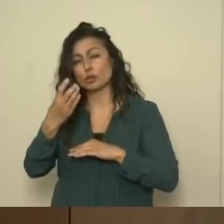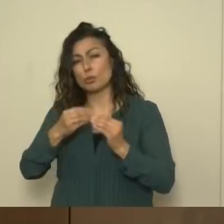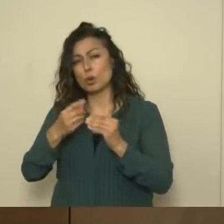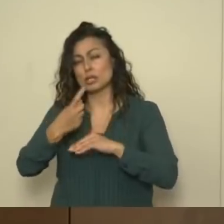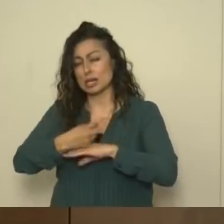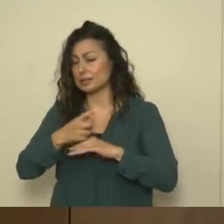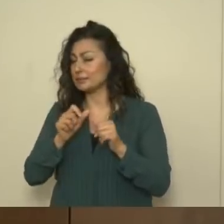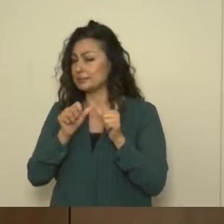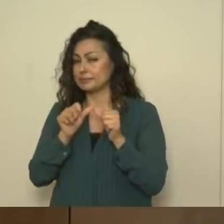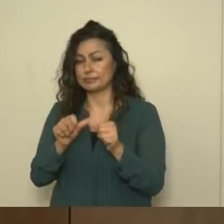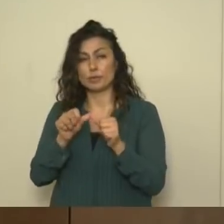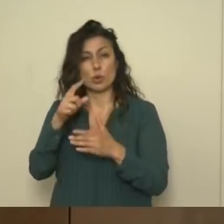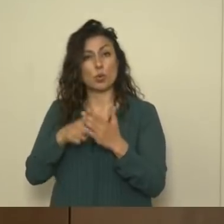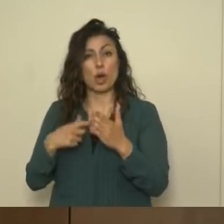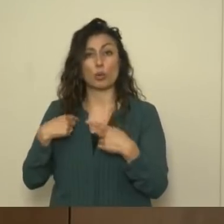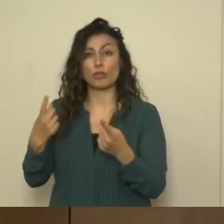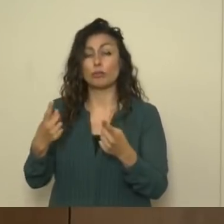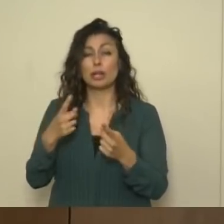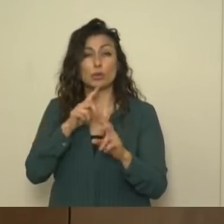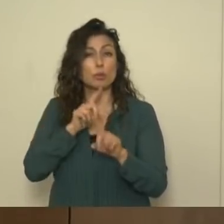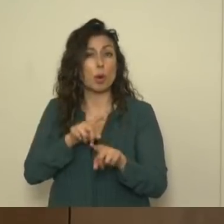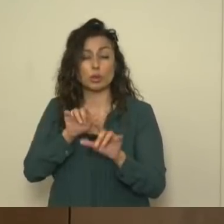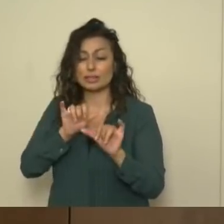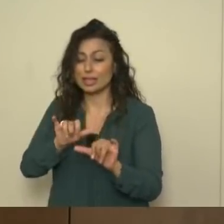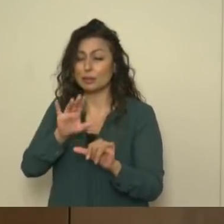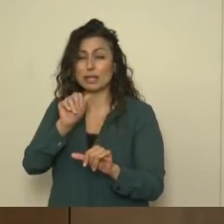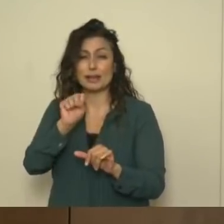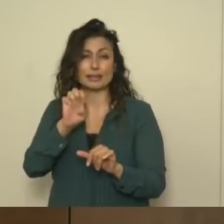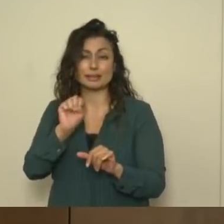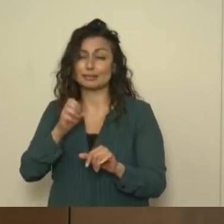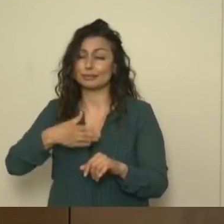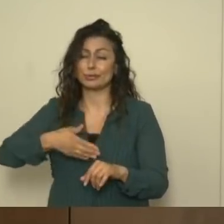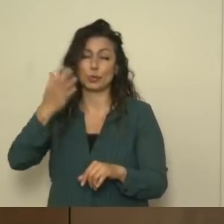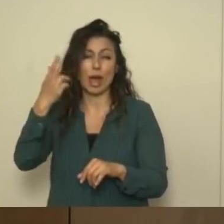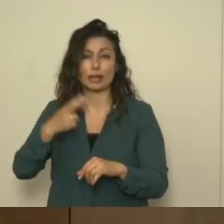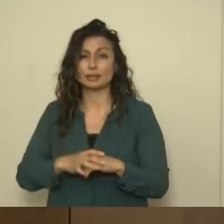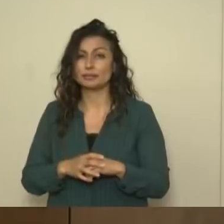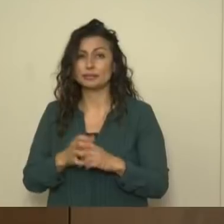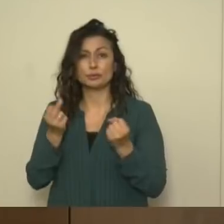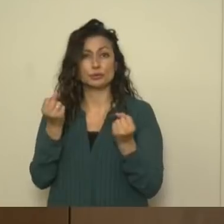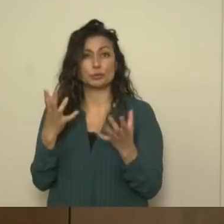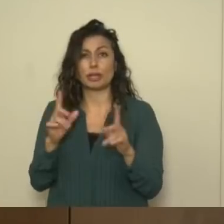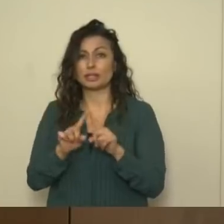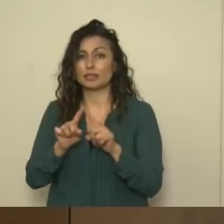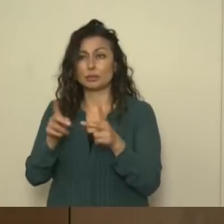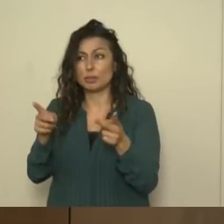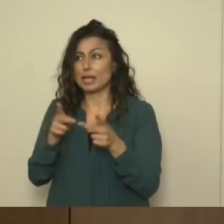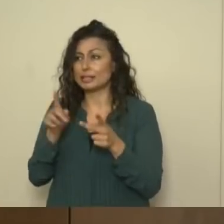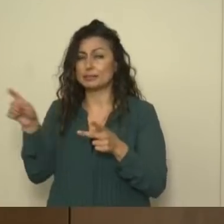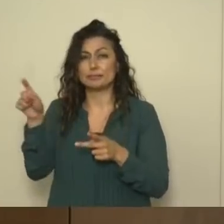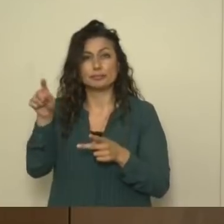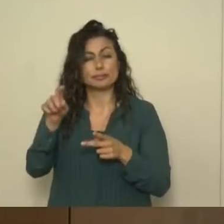to be just what we've been reporting. Cases that are way too high in far too many places,